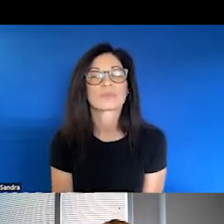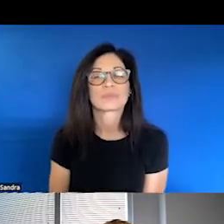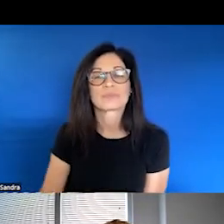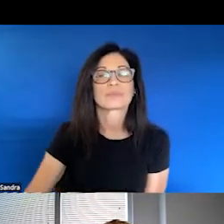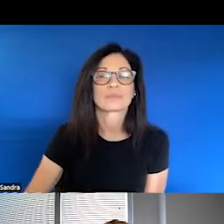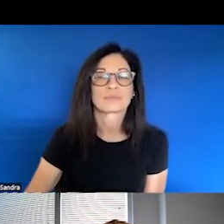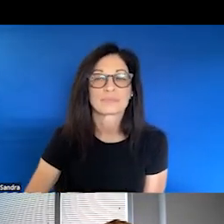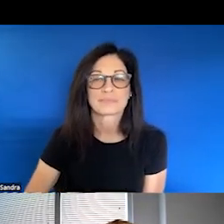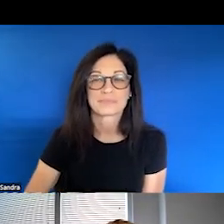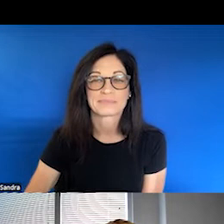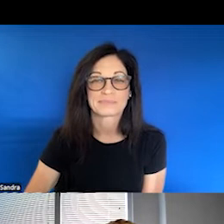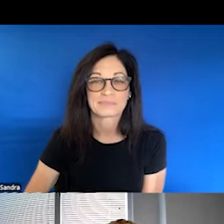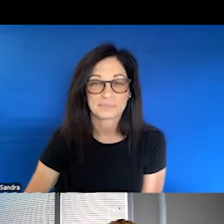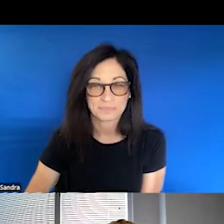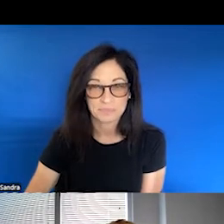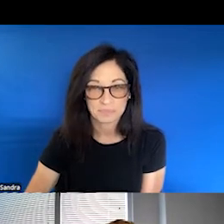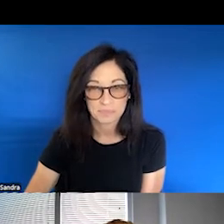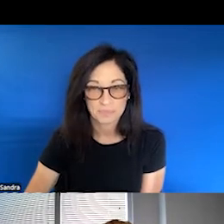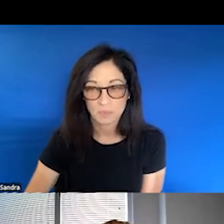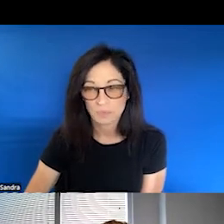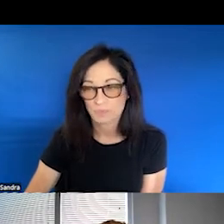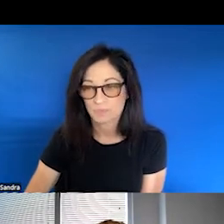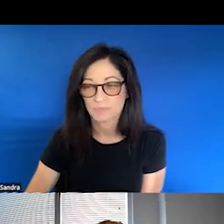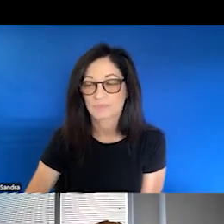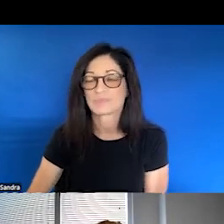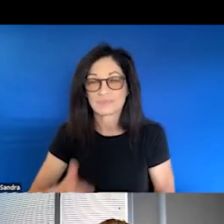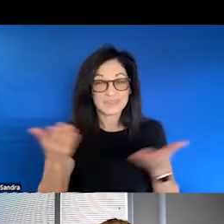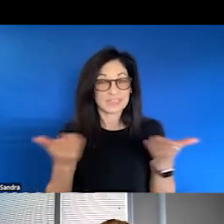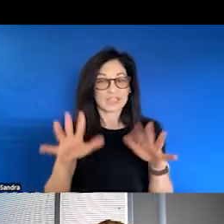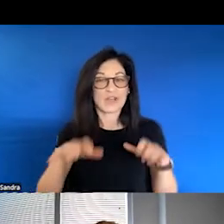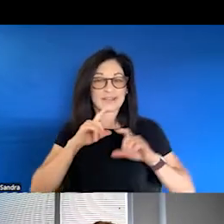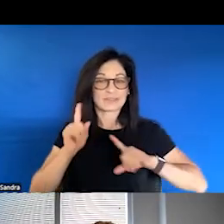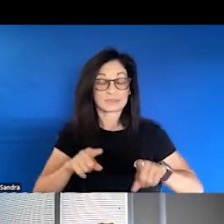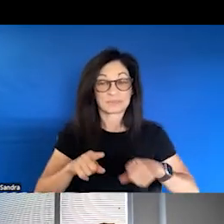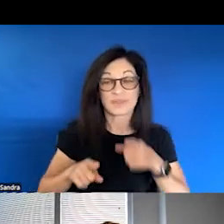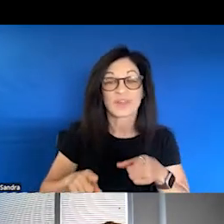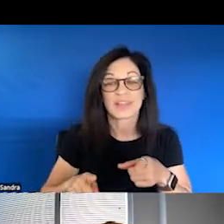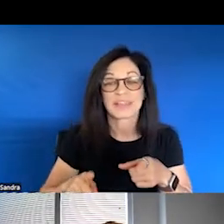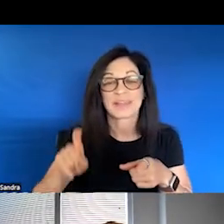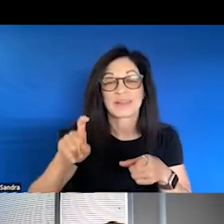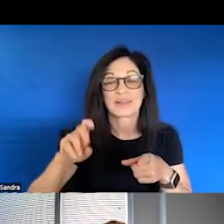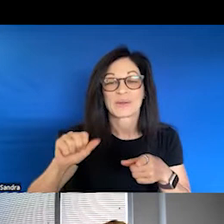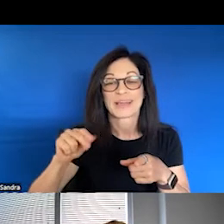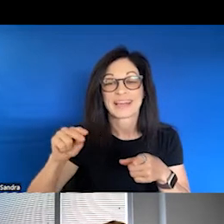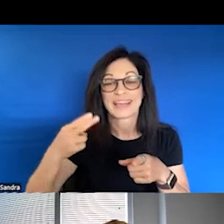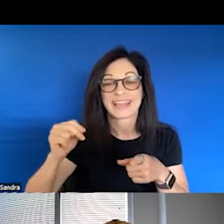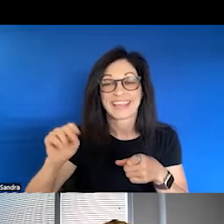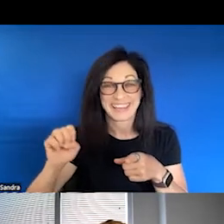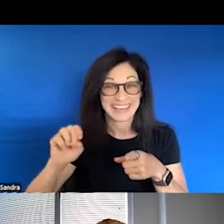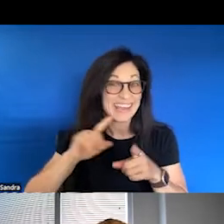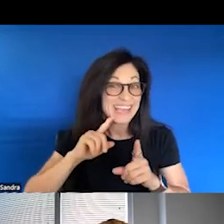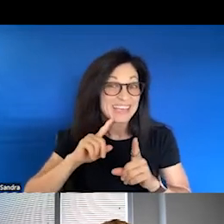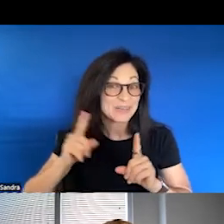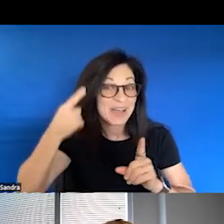All right, so here is what the audience has to say. Shawnee, do you agree or want to